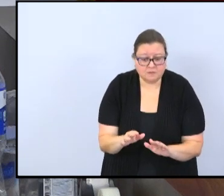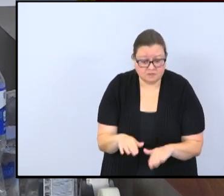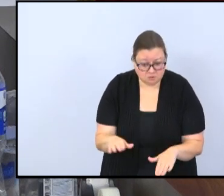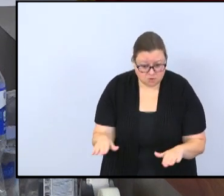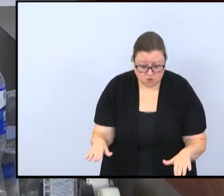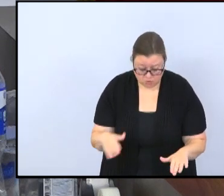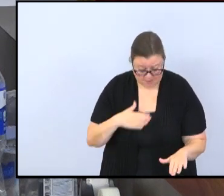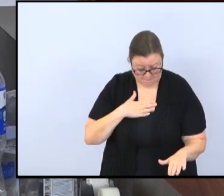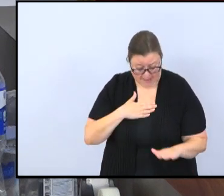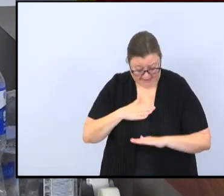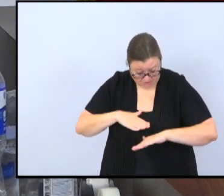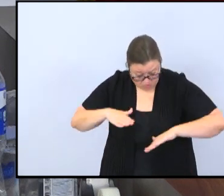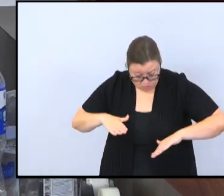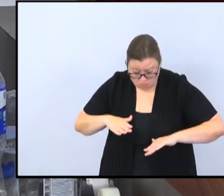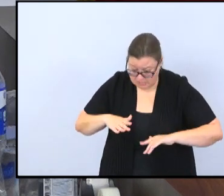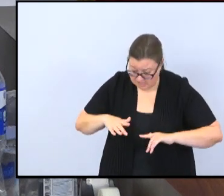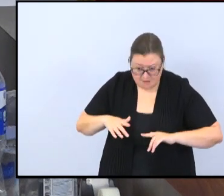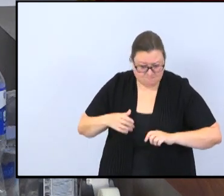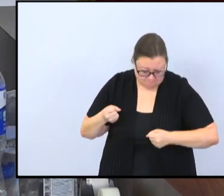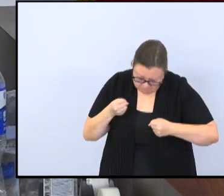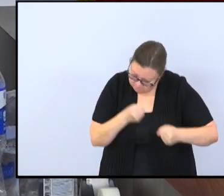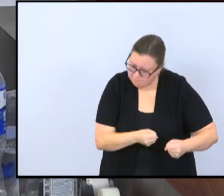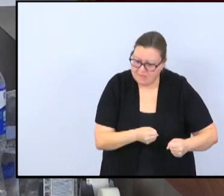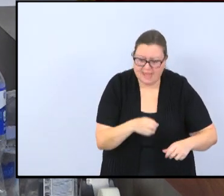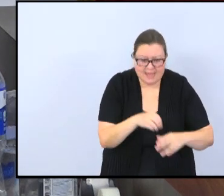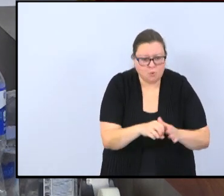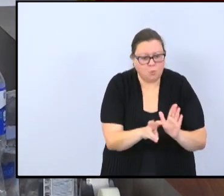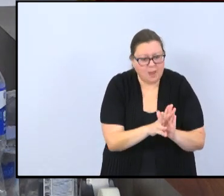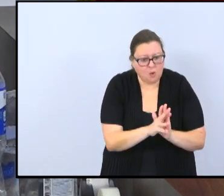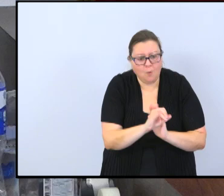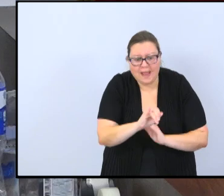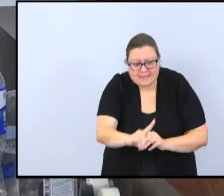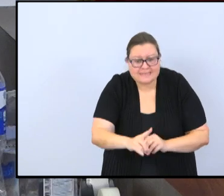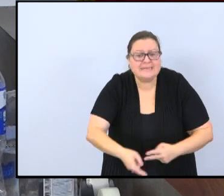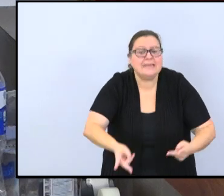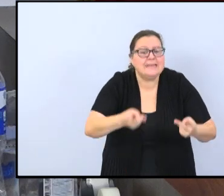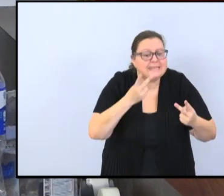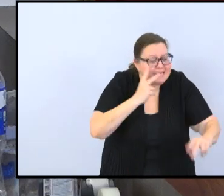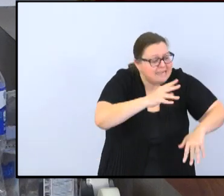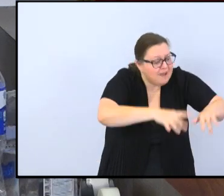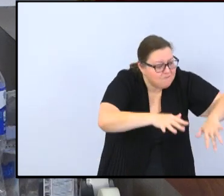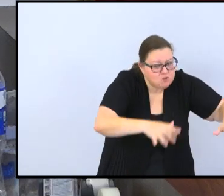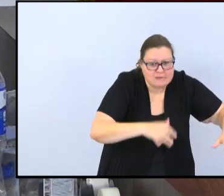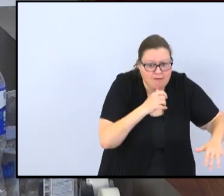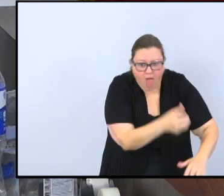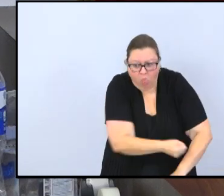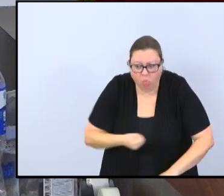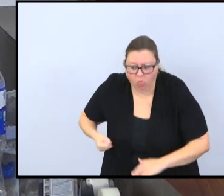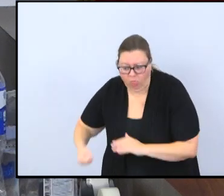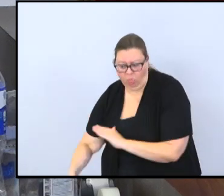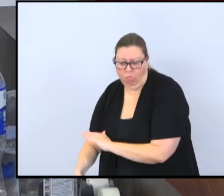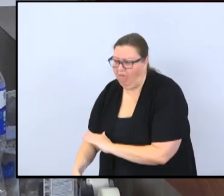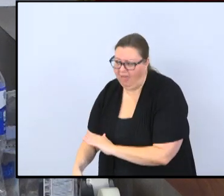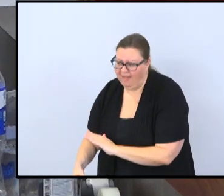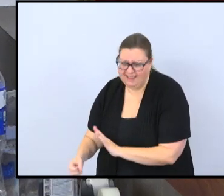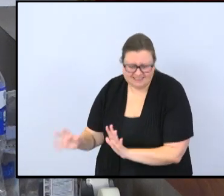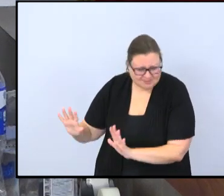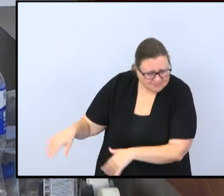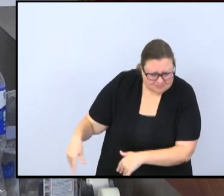Waco ISD specifically so that they could live in a world that is much like the world that they will enter when they